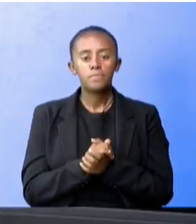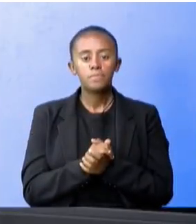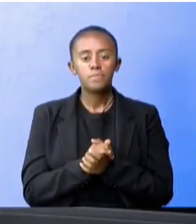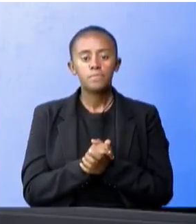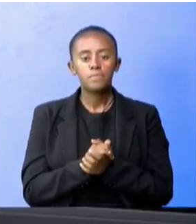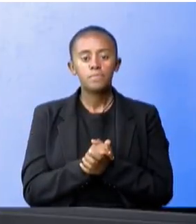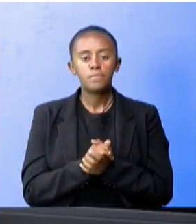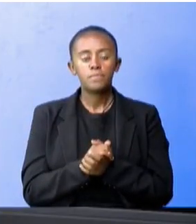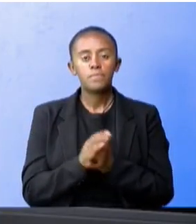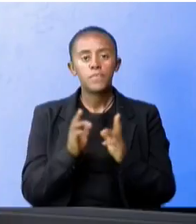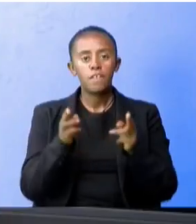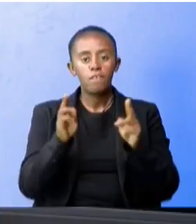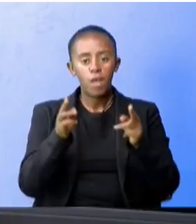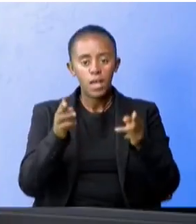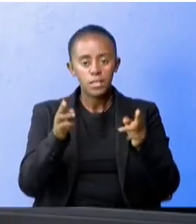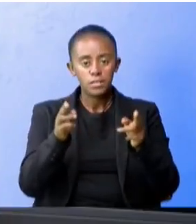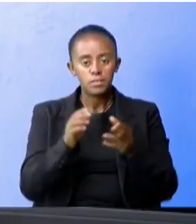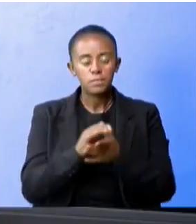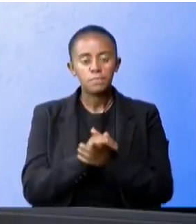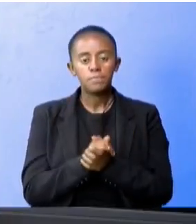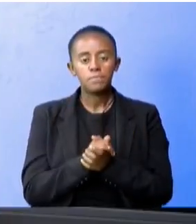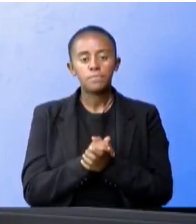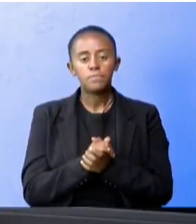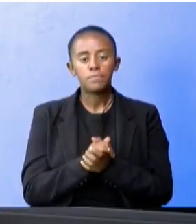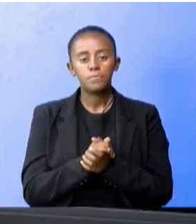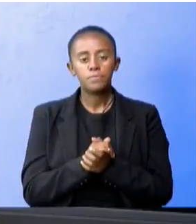Number 2, fast.